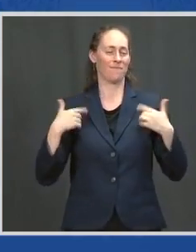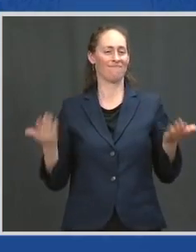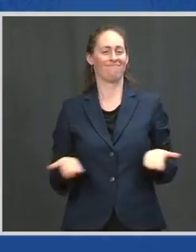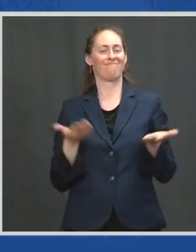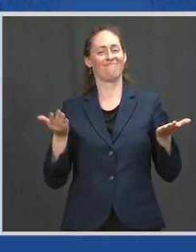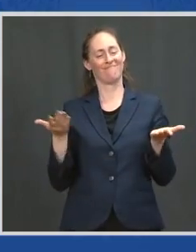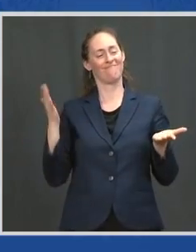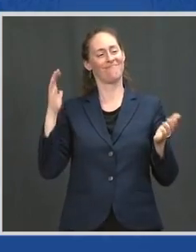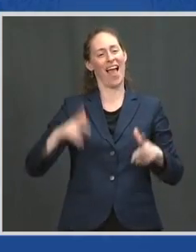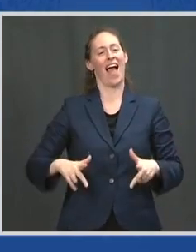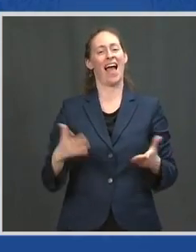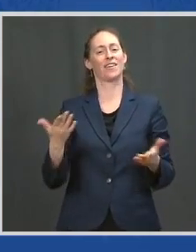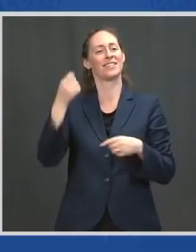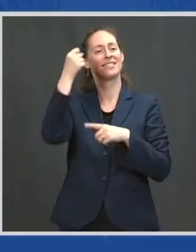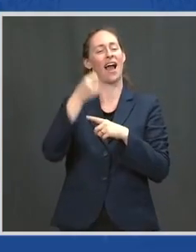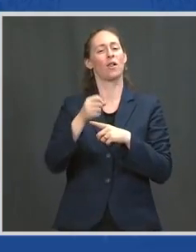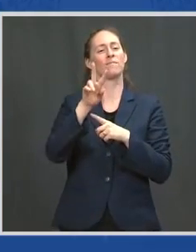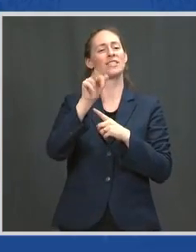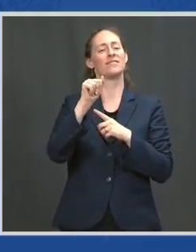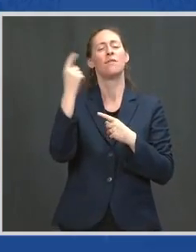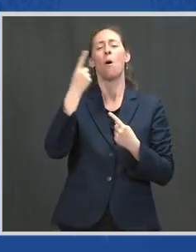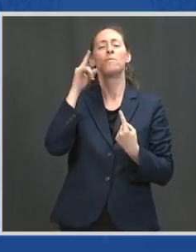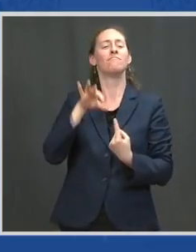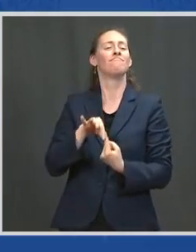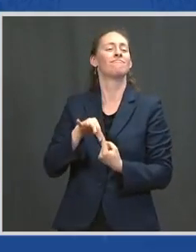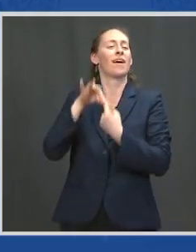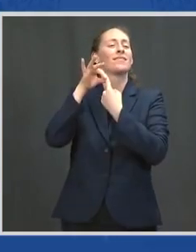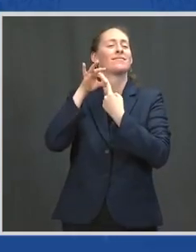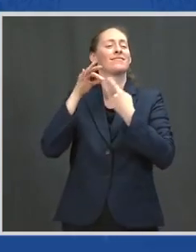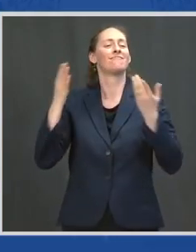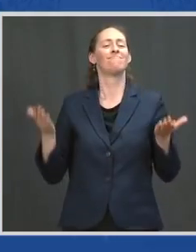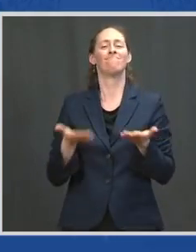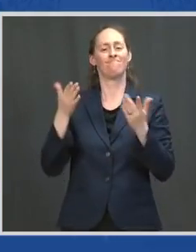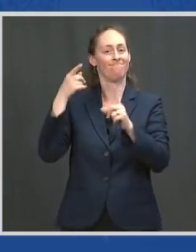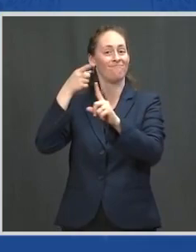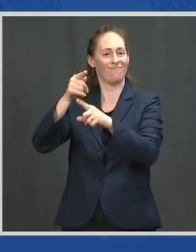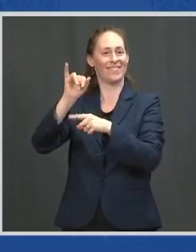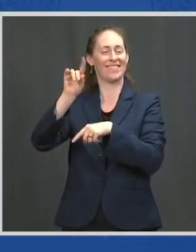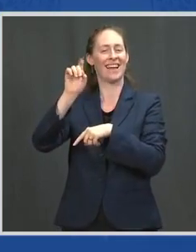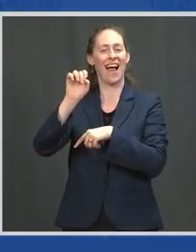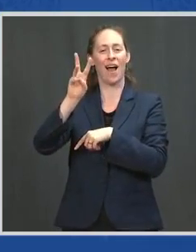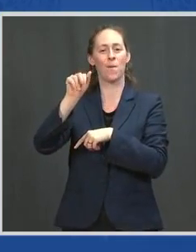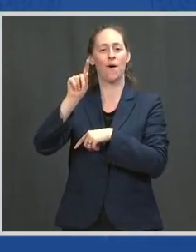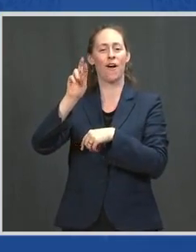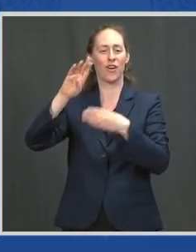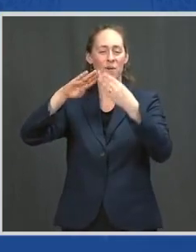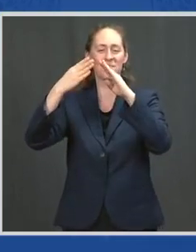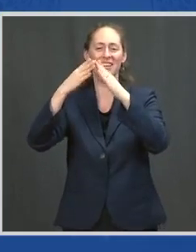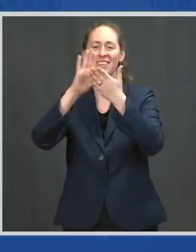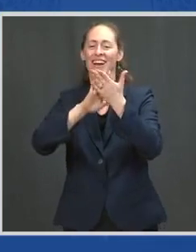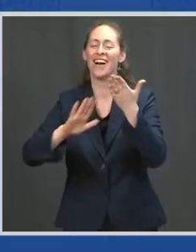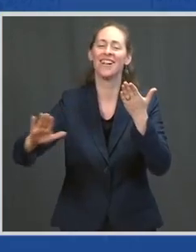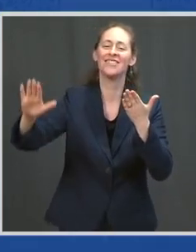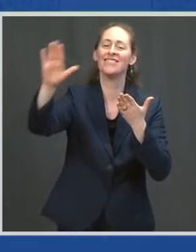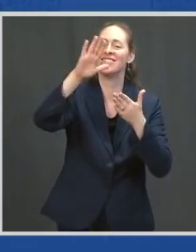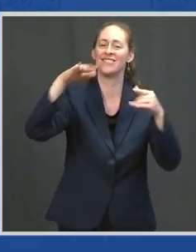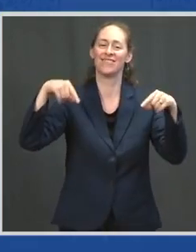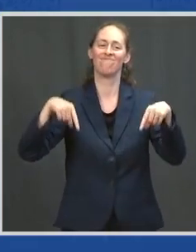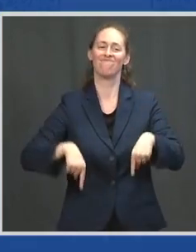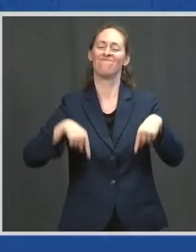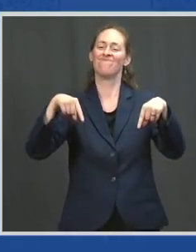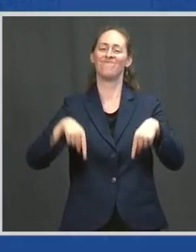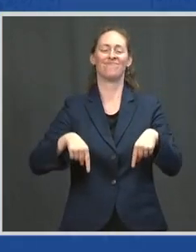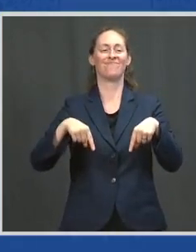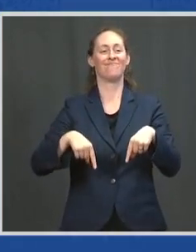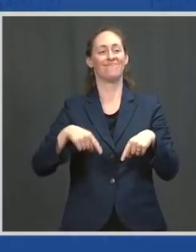really special to be here at Tidewater Community College. And now most people call me